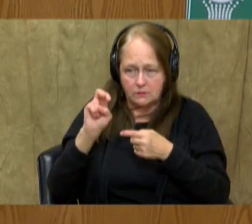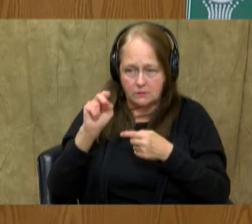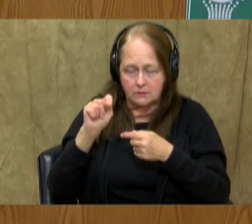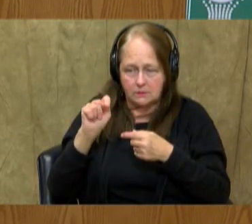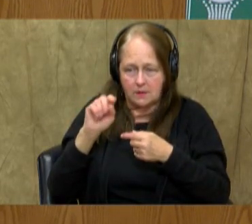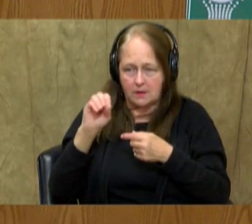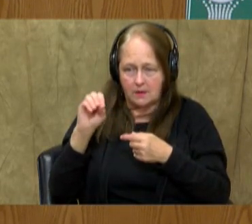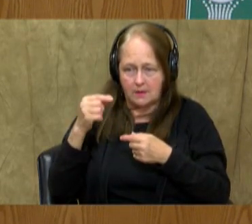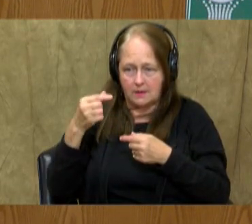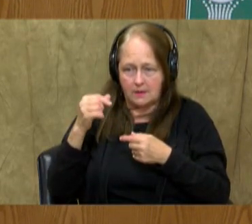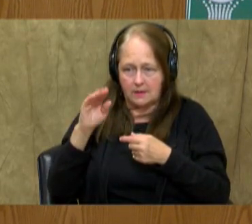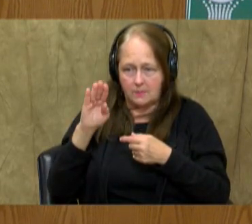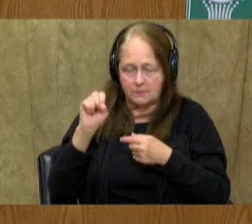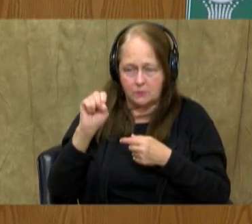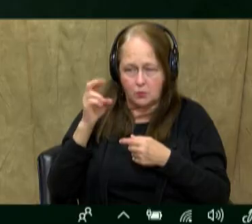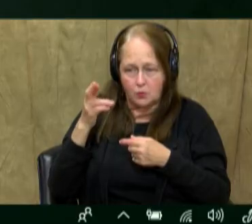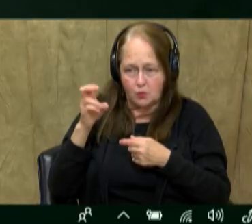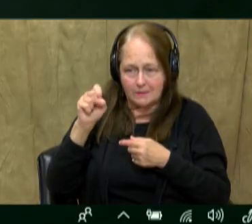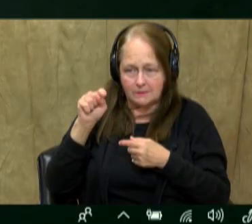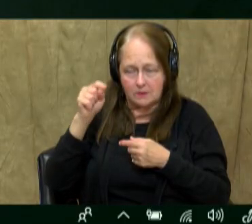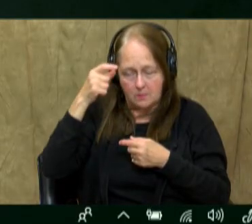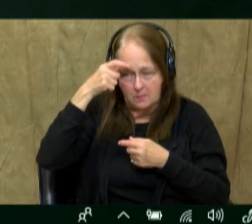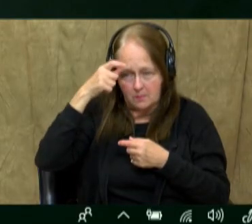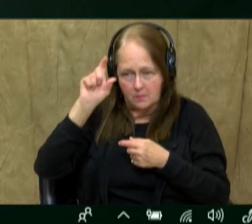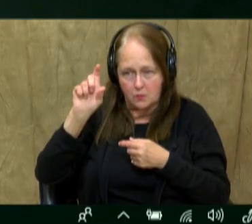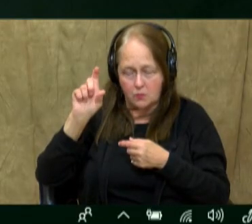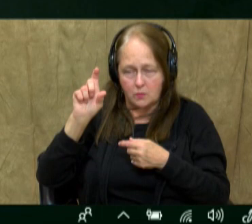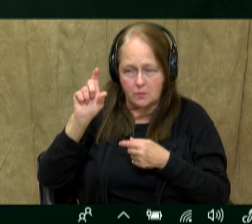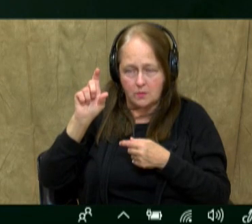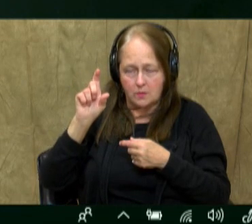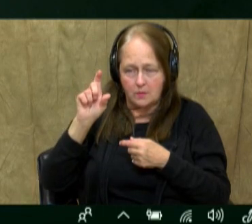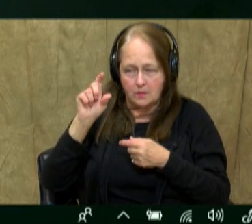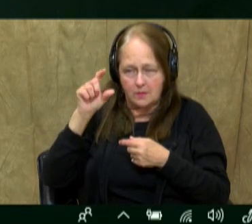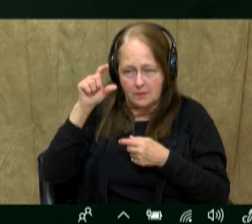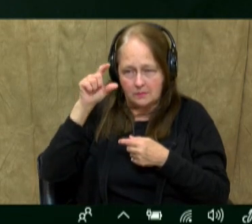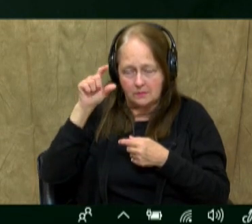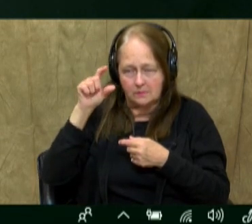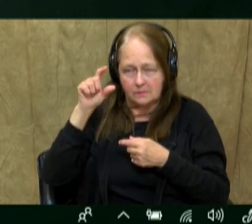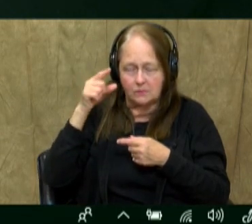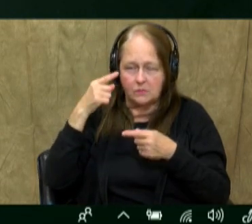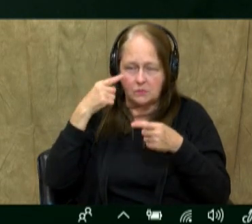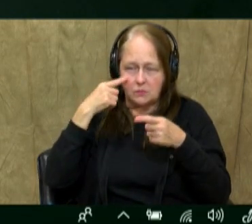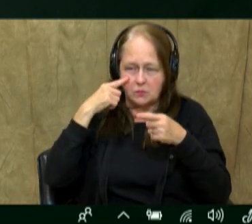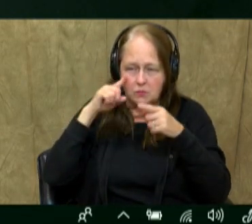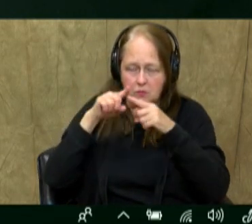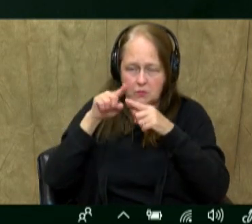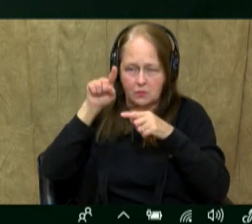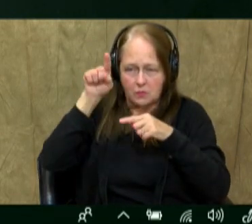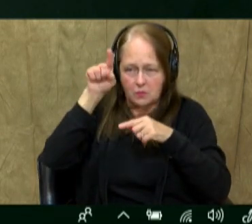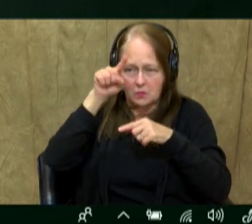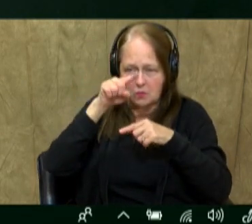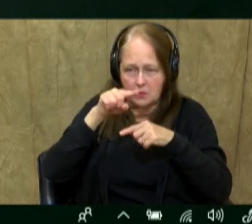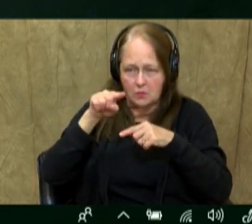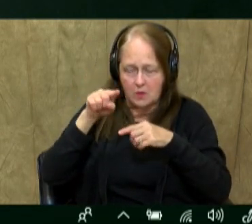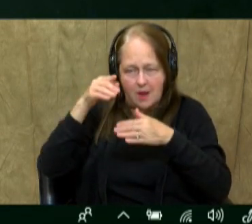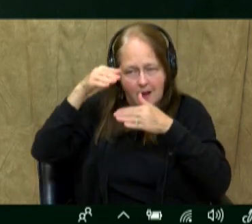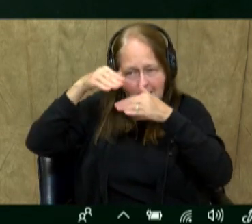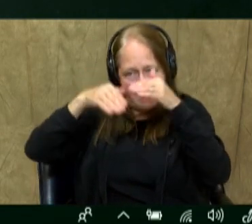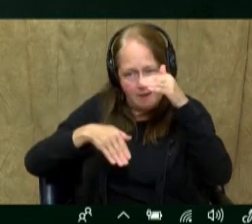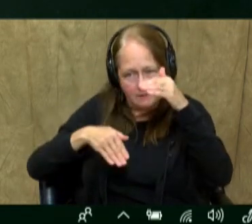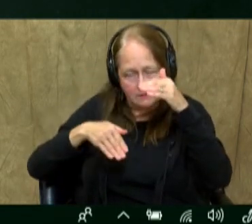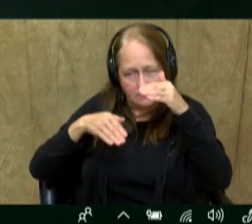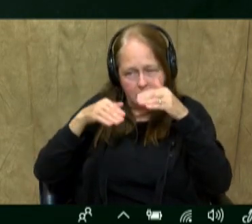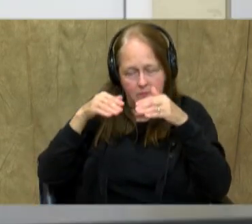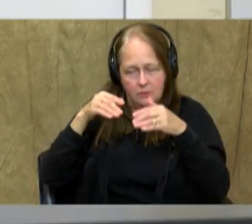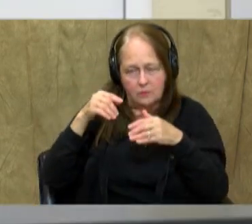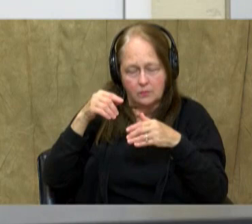gibbous moon. A crescent moon is that kind of sliver of a moon that's less than a quarter.